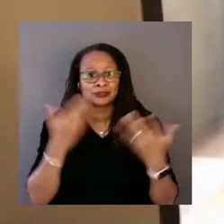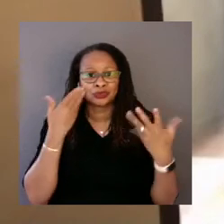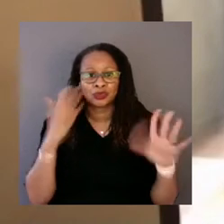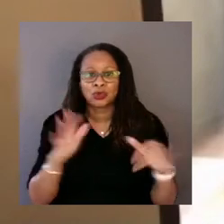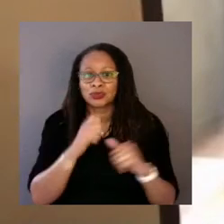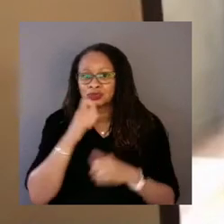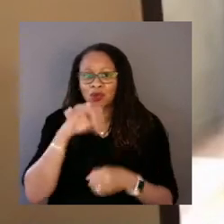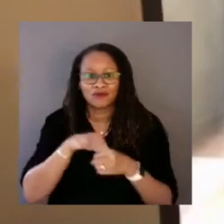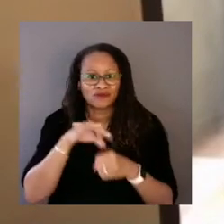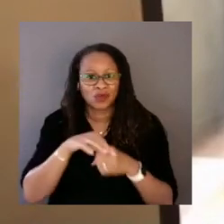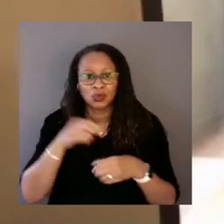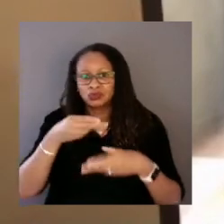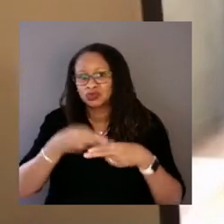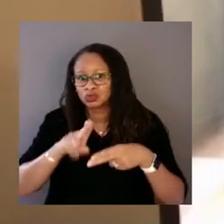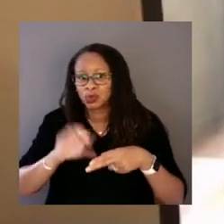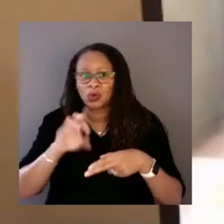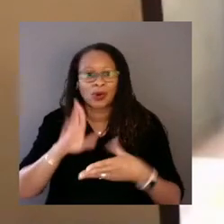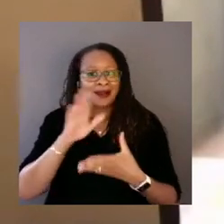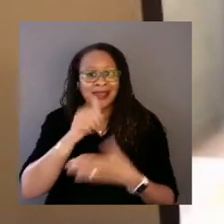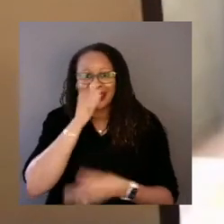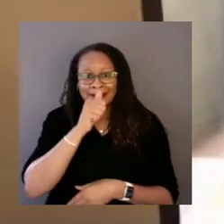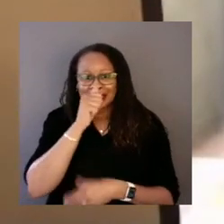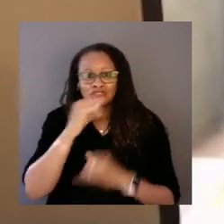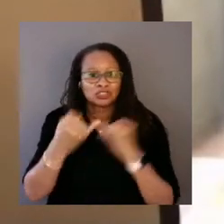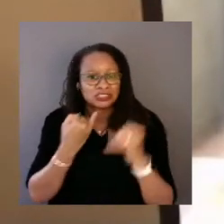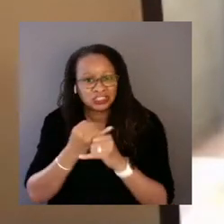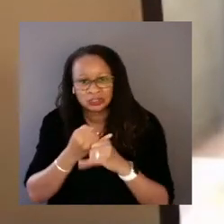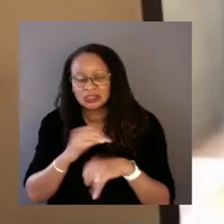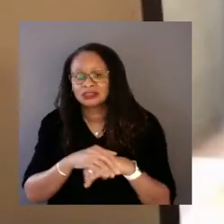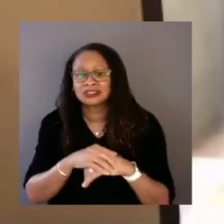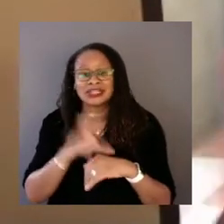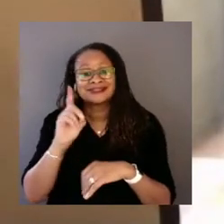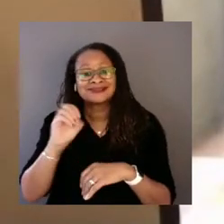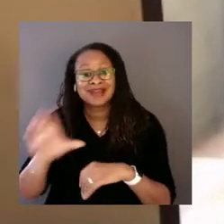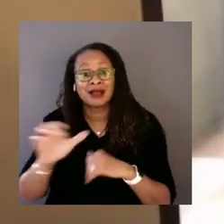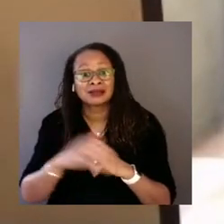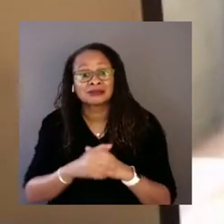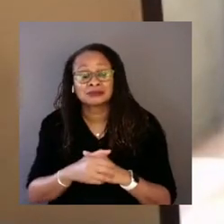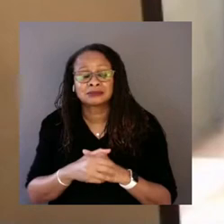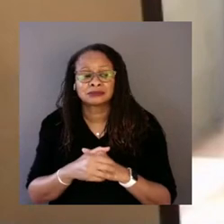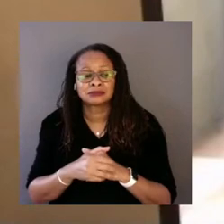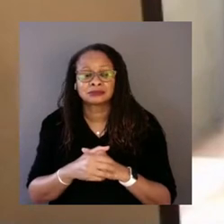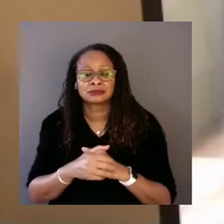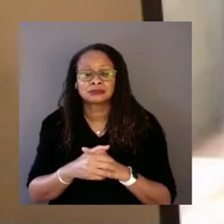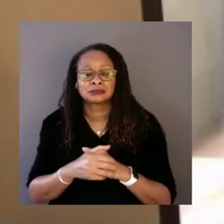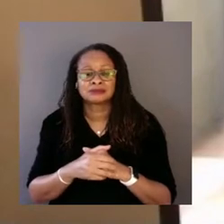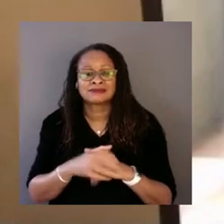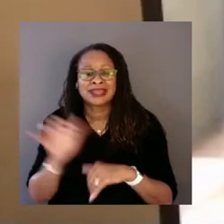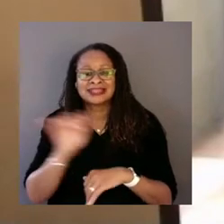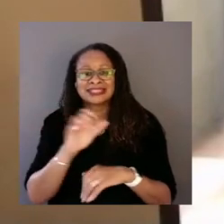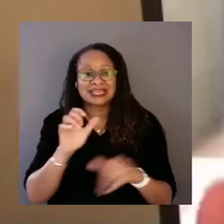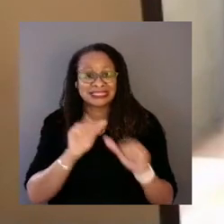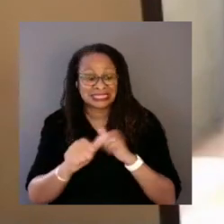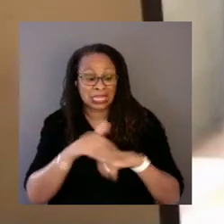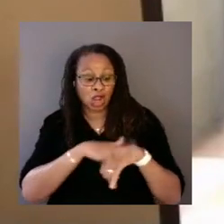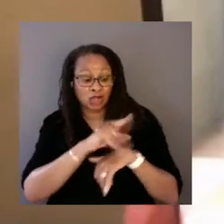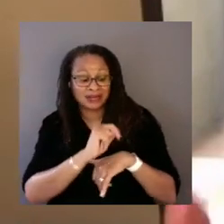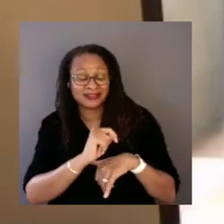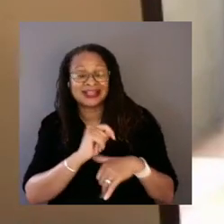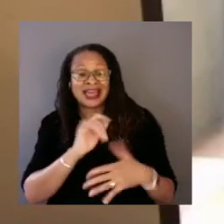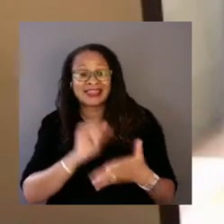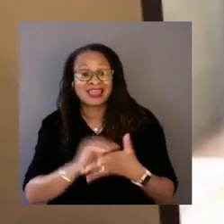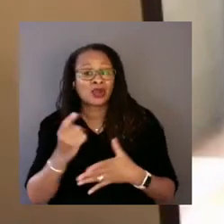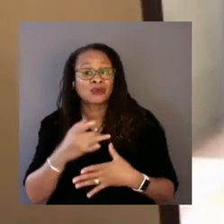shorts, animation, international, and documentaries. But, you know, it's just like staying on top of those. So those are always feels like the films that